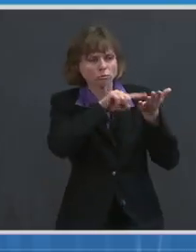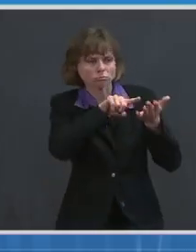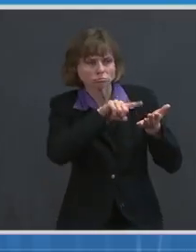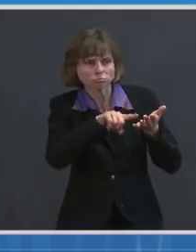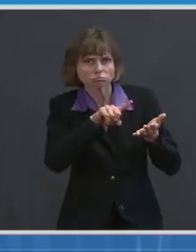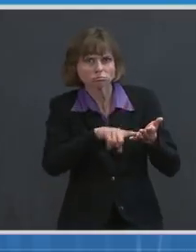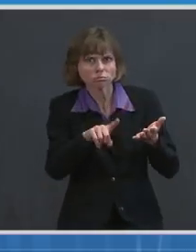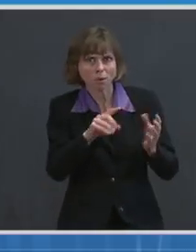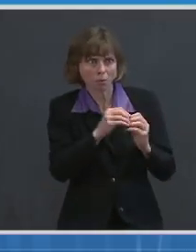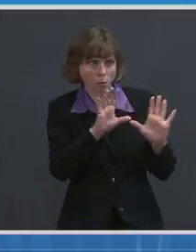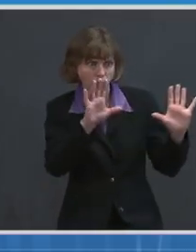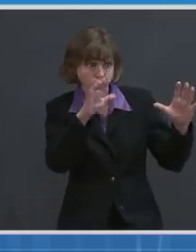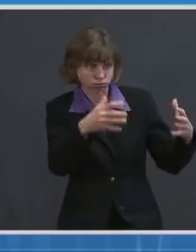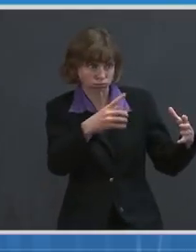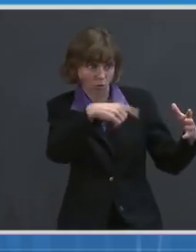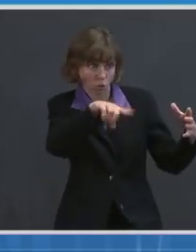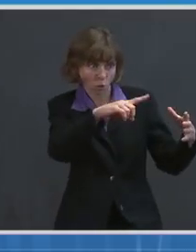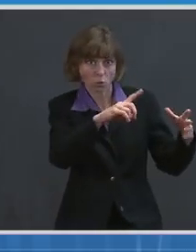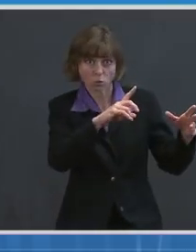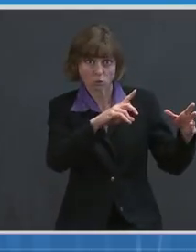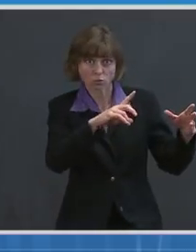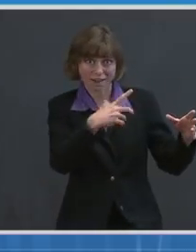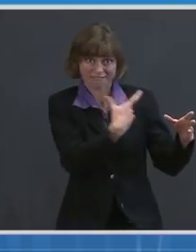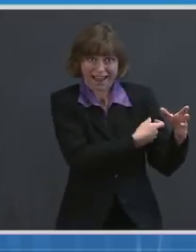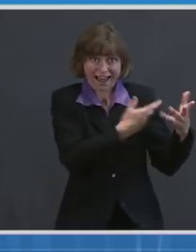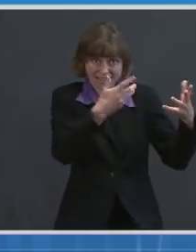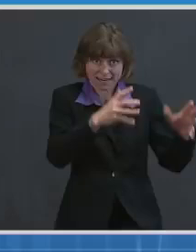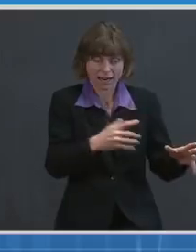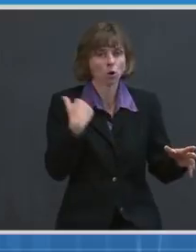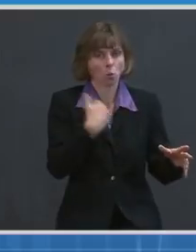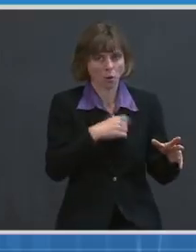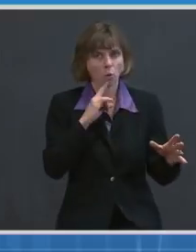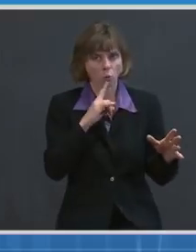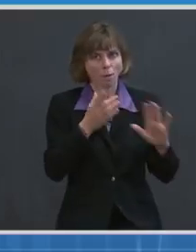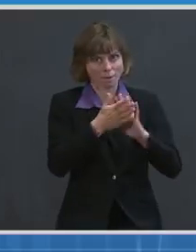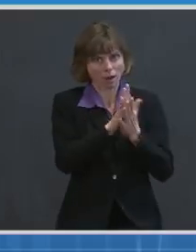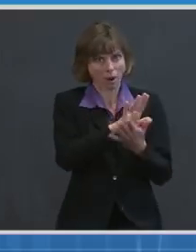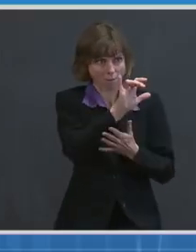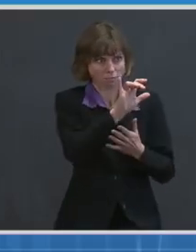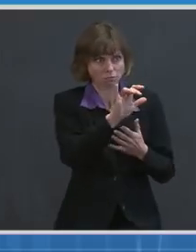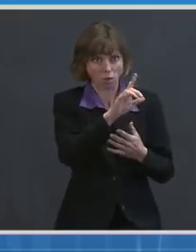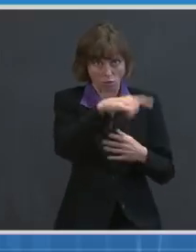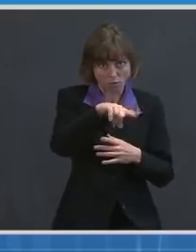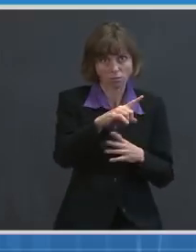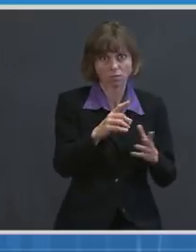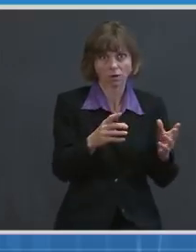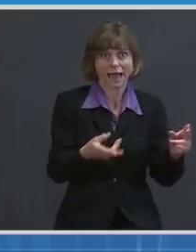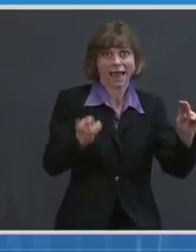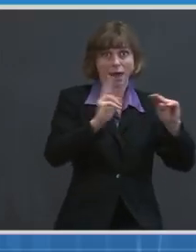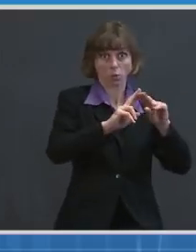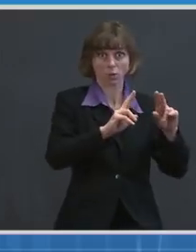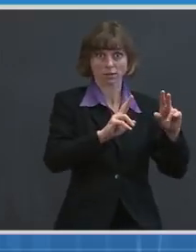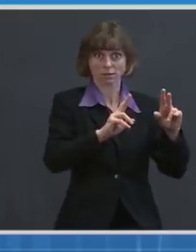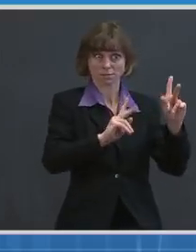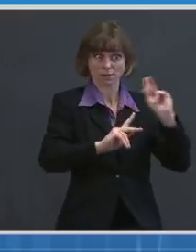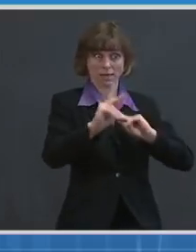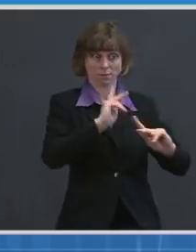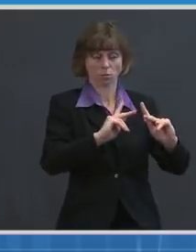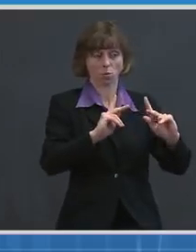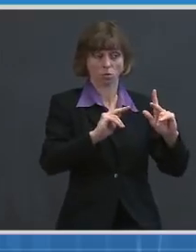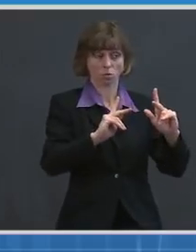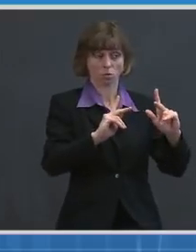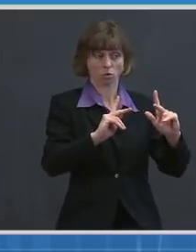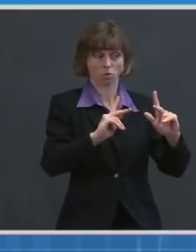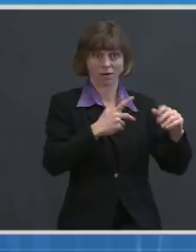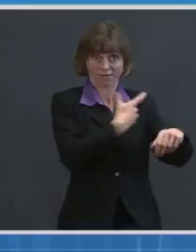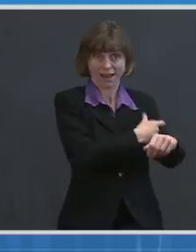of the population vaccinated. We're actively on our way to doing that, as well as to hopefully see further cases decline in the country, as well